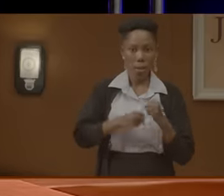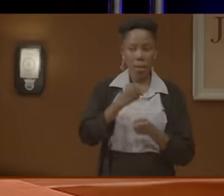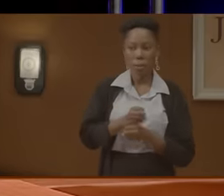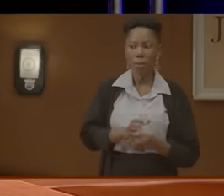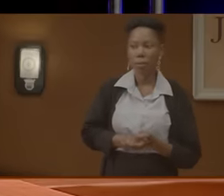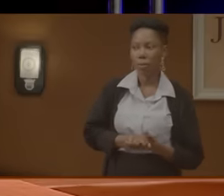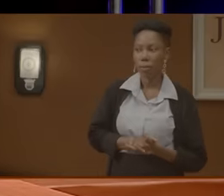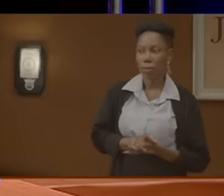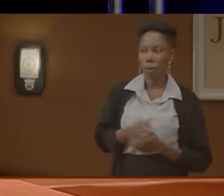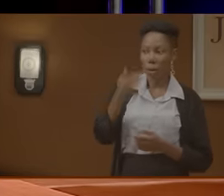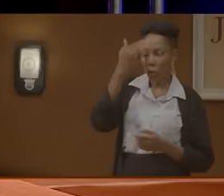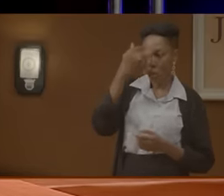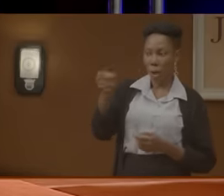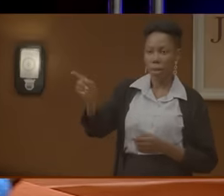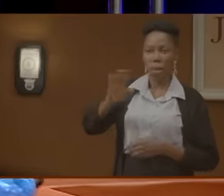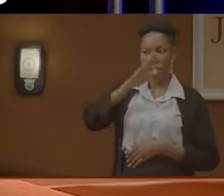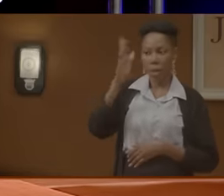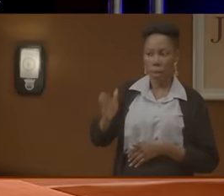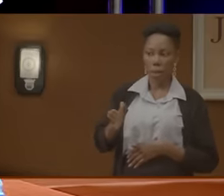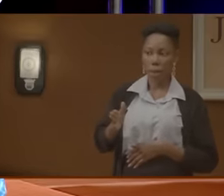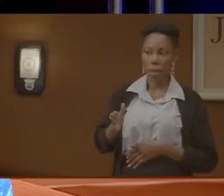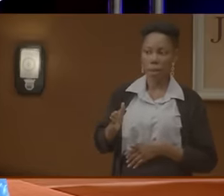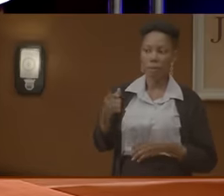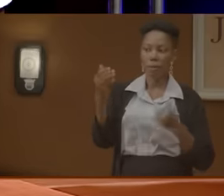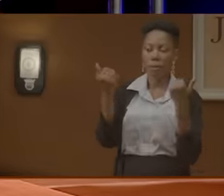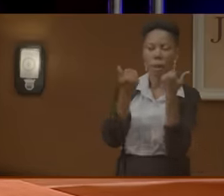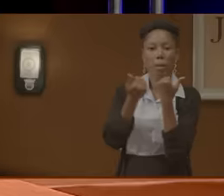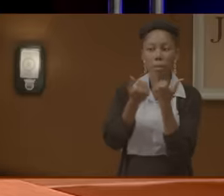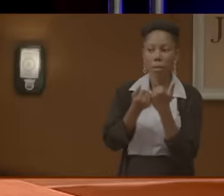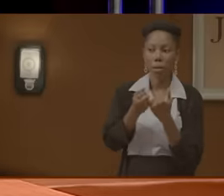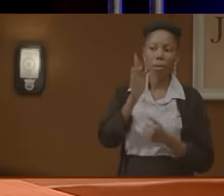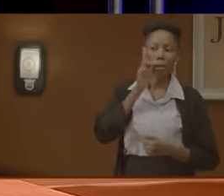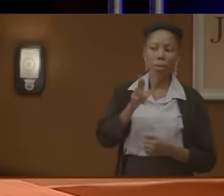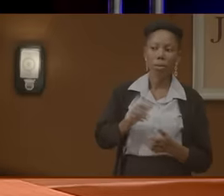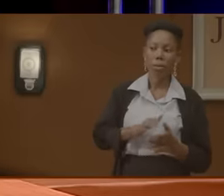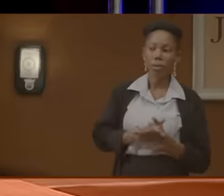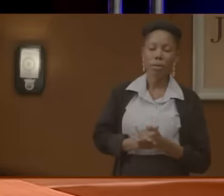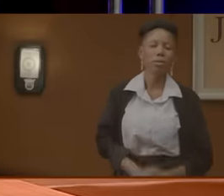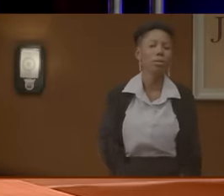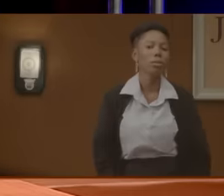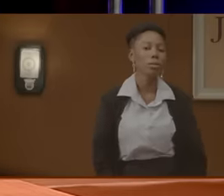come. Because I'd not beat her. I'd not come out here. Now my pig